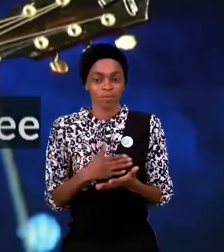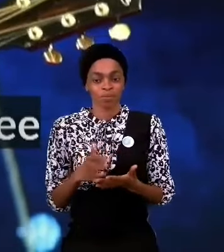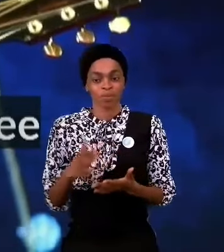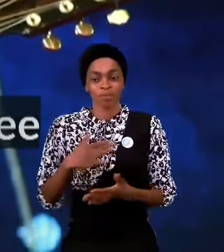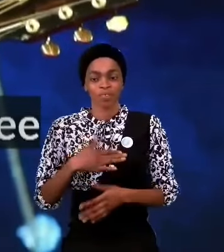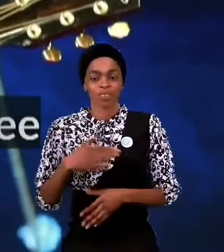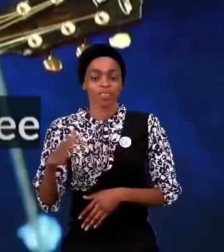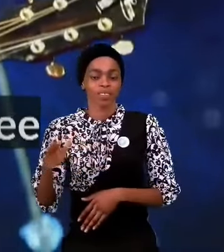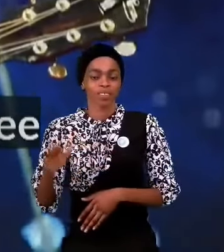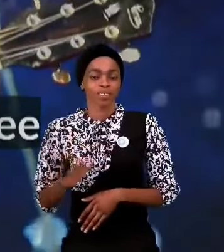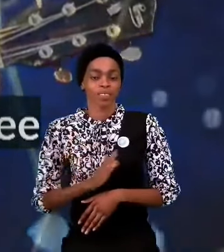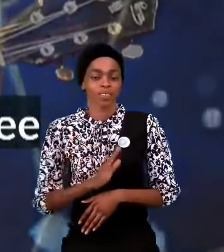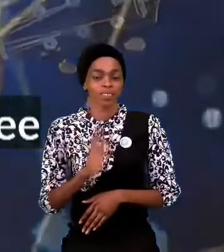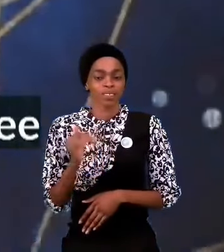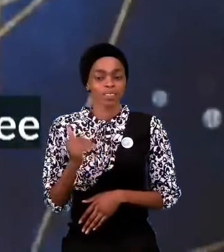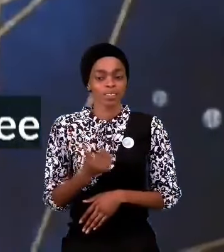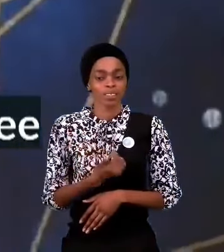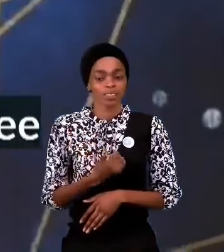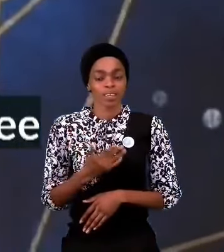God, to thee.